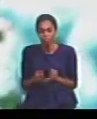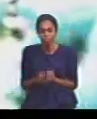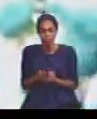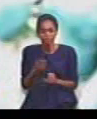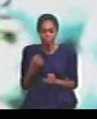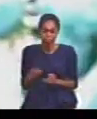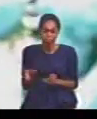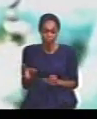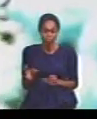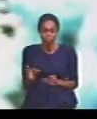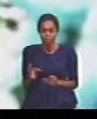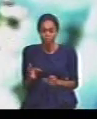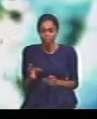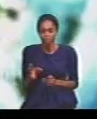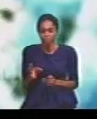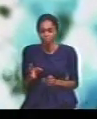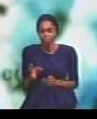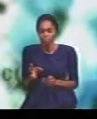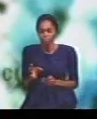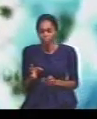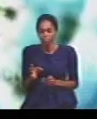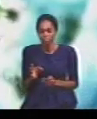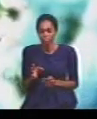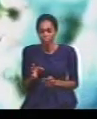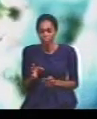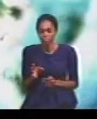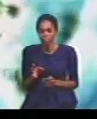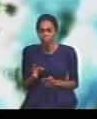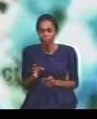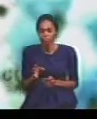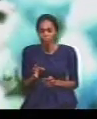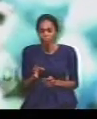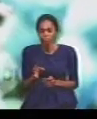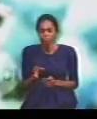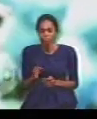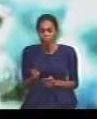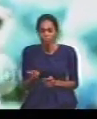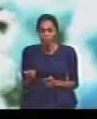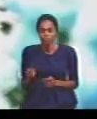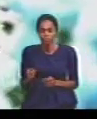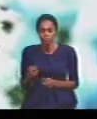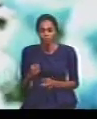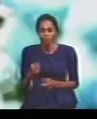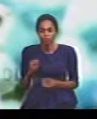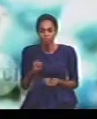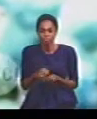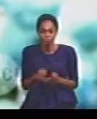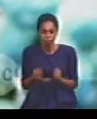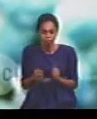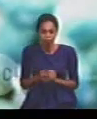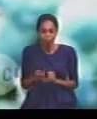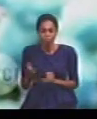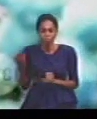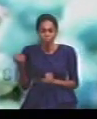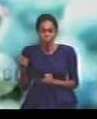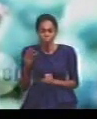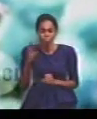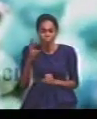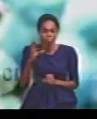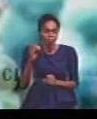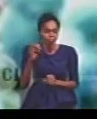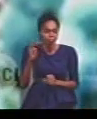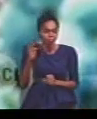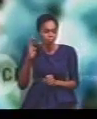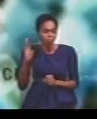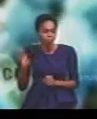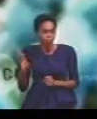the worst you can think of. The problem was that her womb cannot carry a